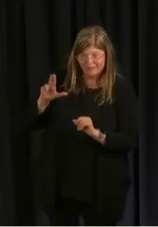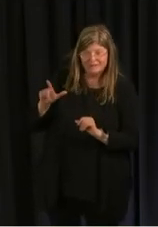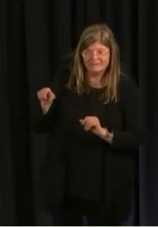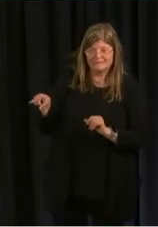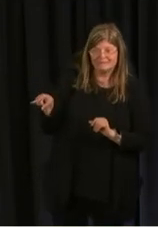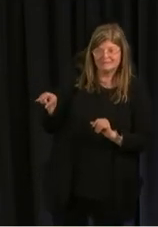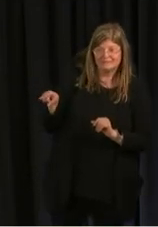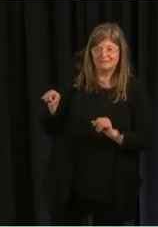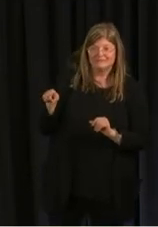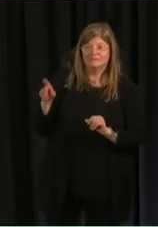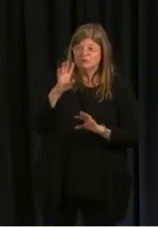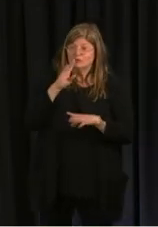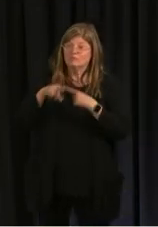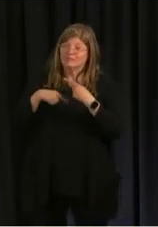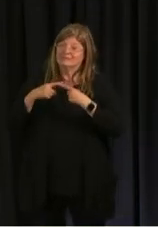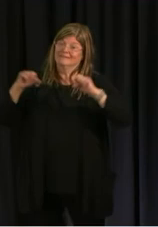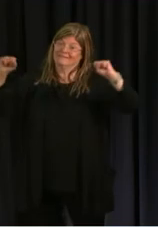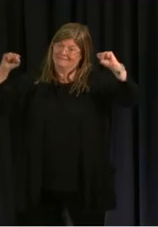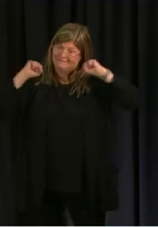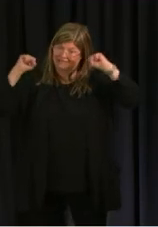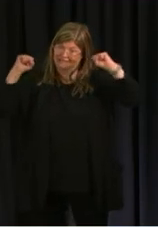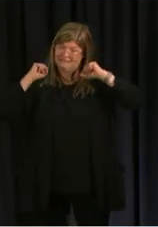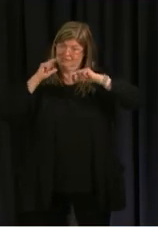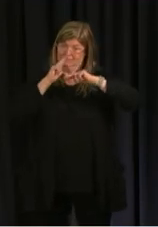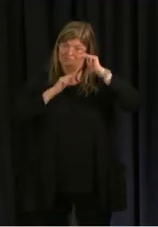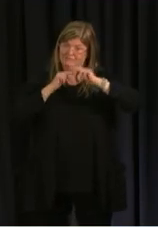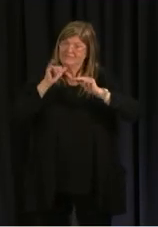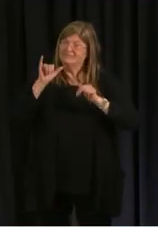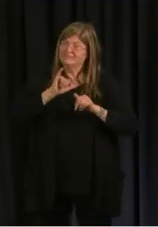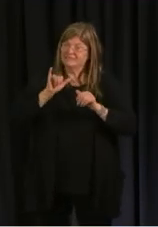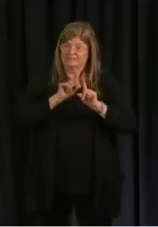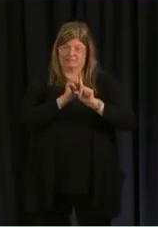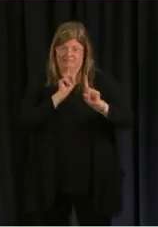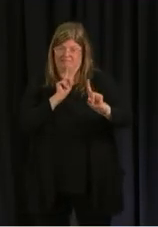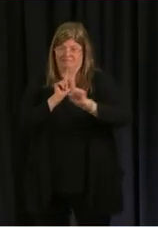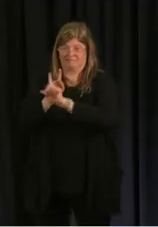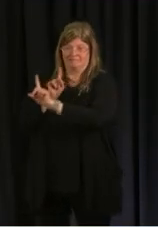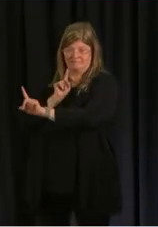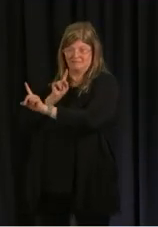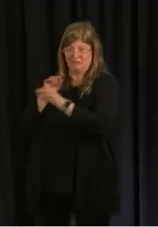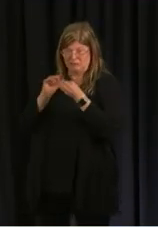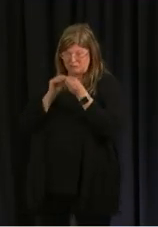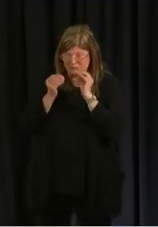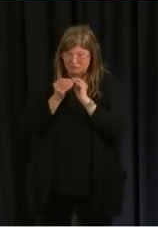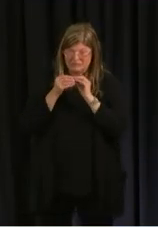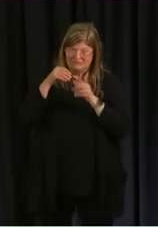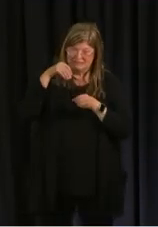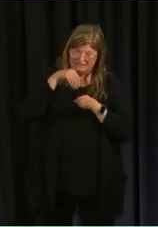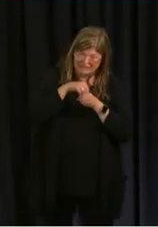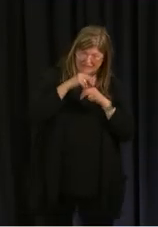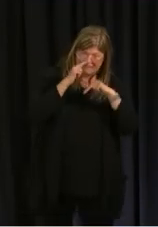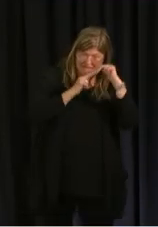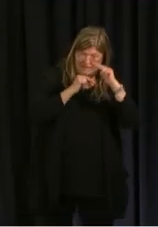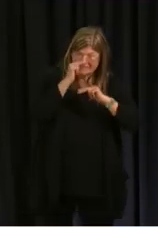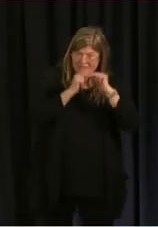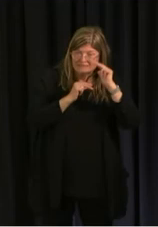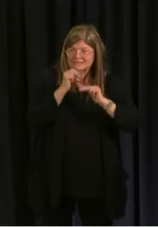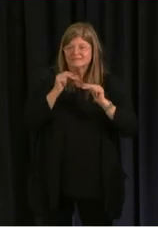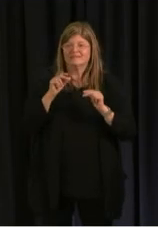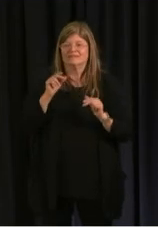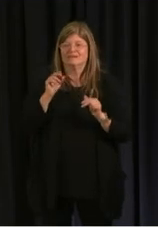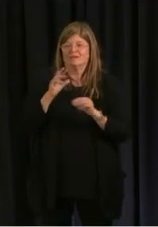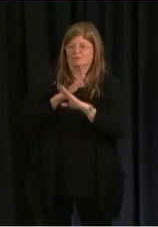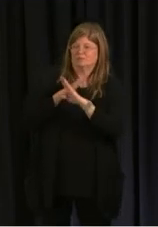fitness facilities, such as social distancing, numbers using the facilities, or